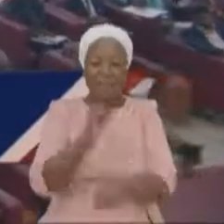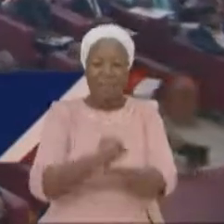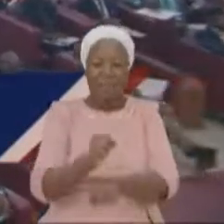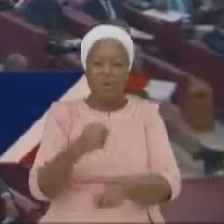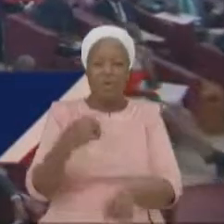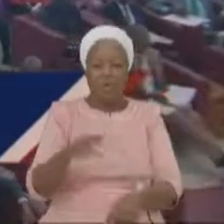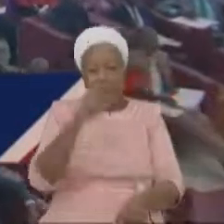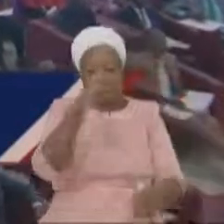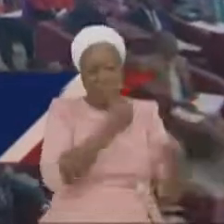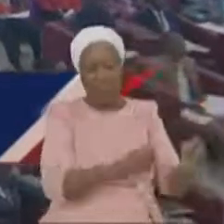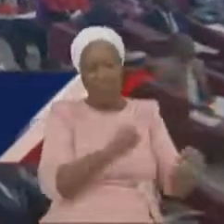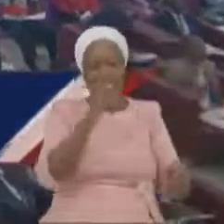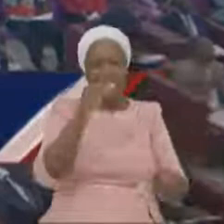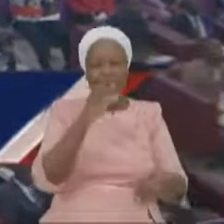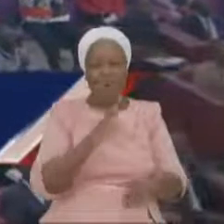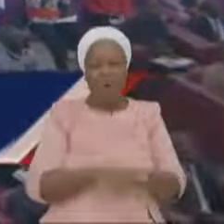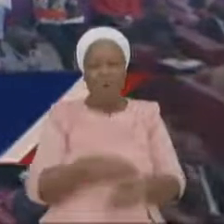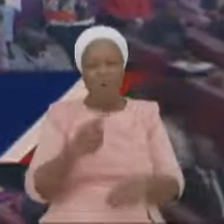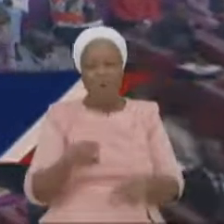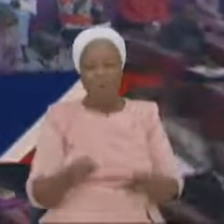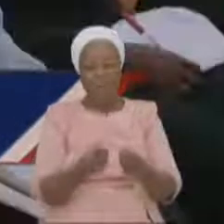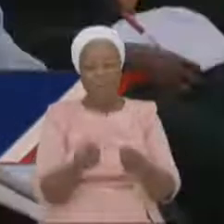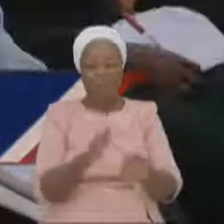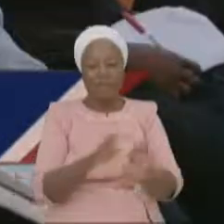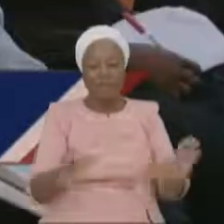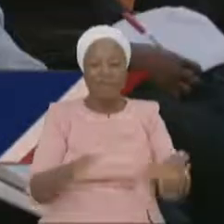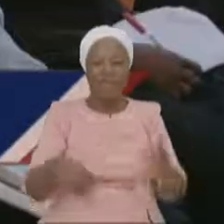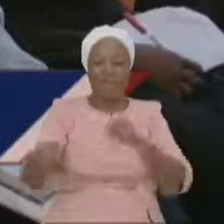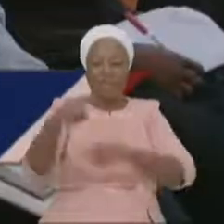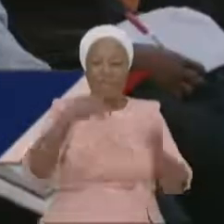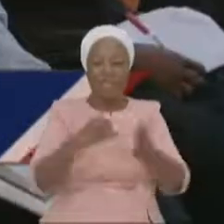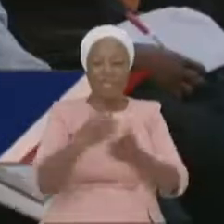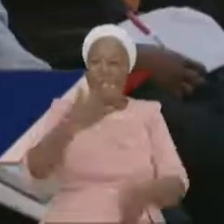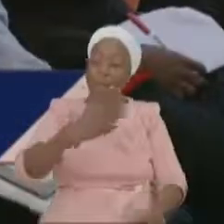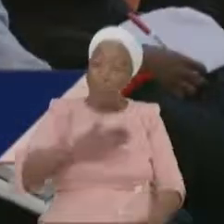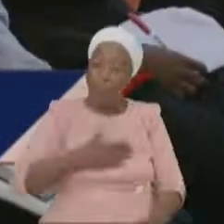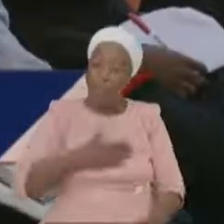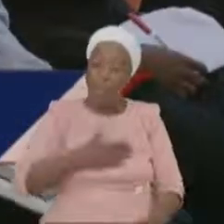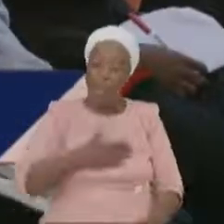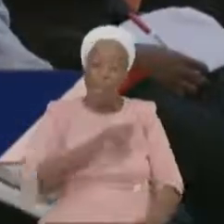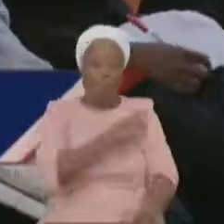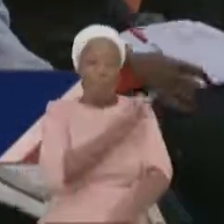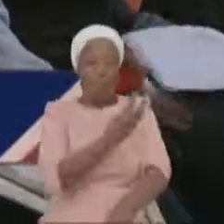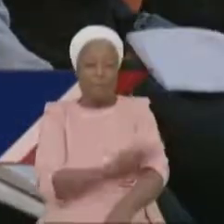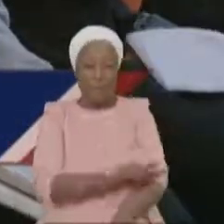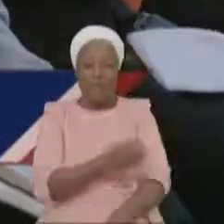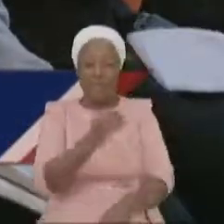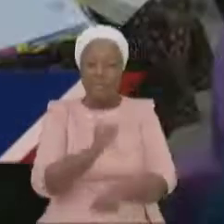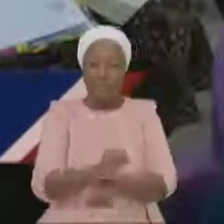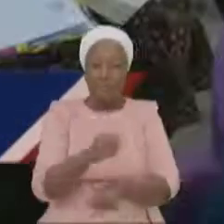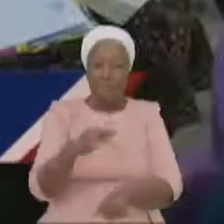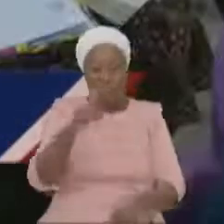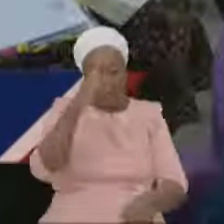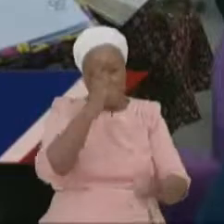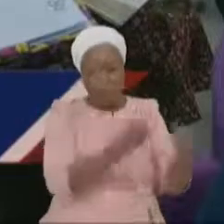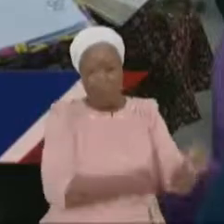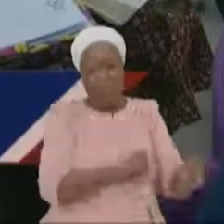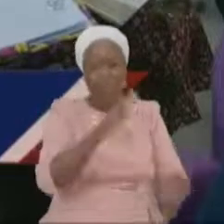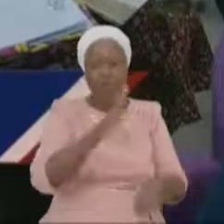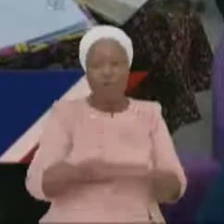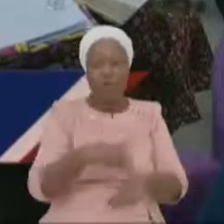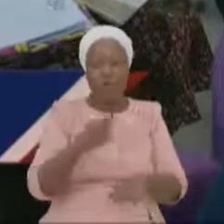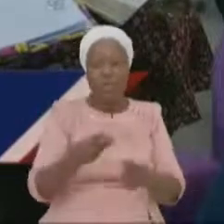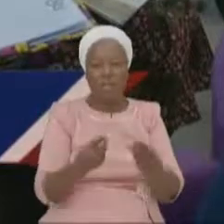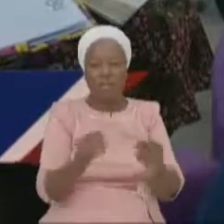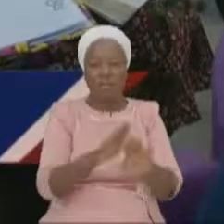field. Make it personal. My mighty works of faith on the